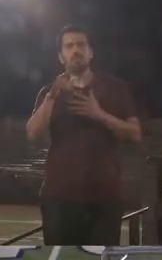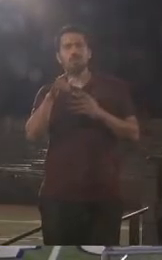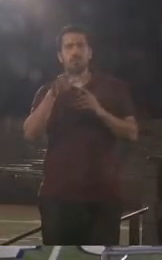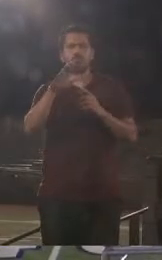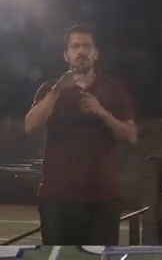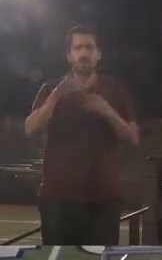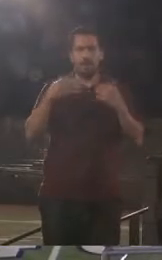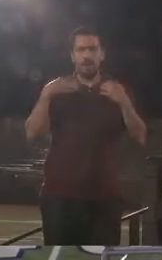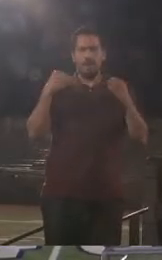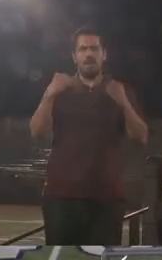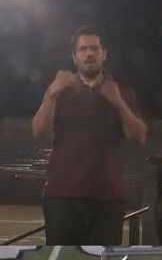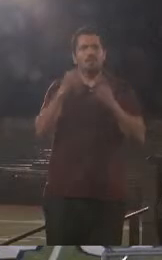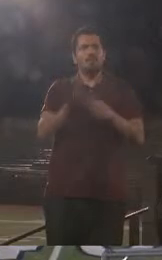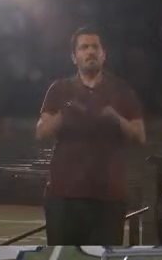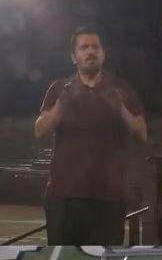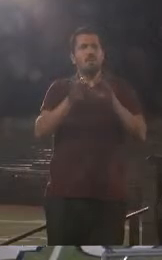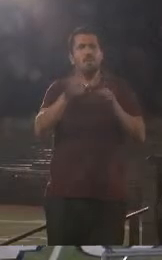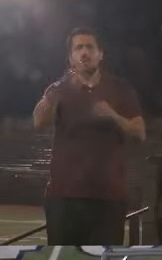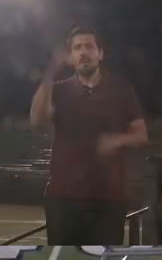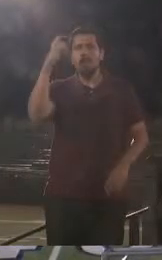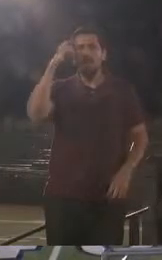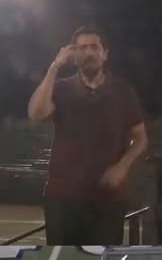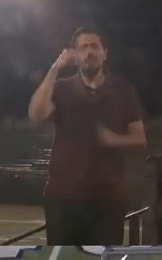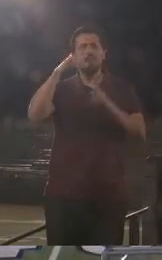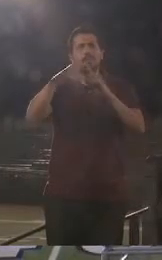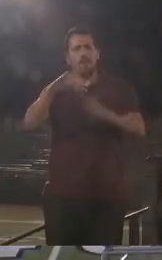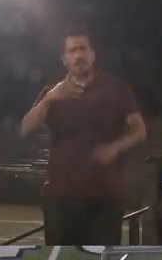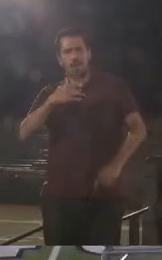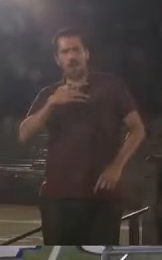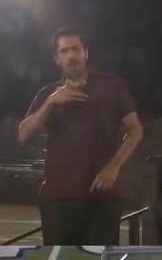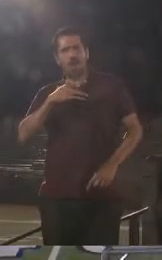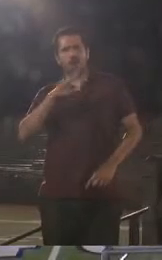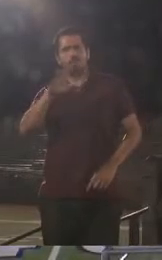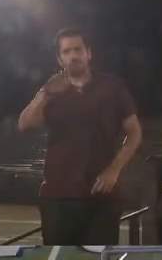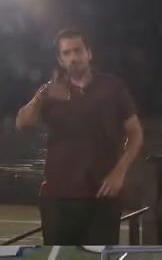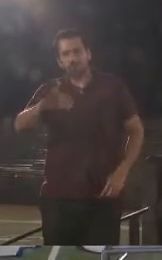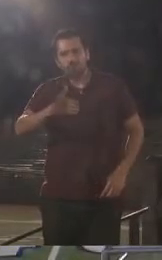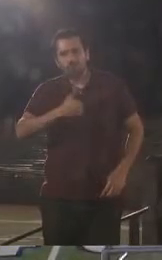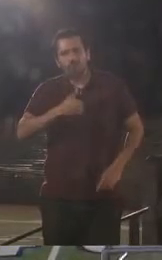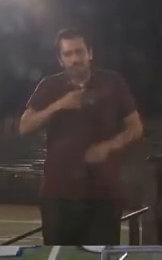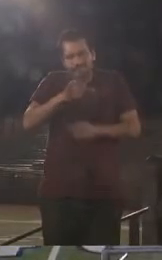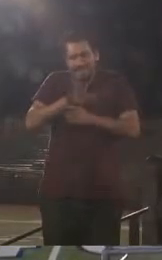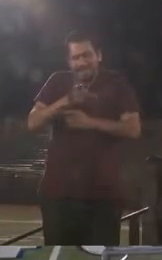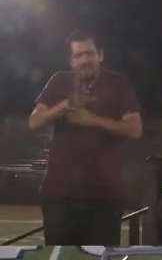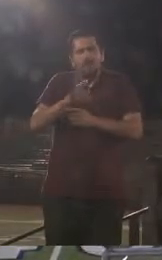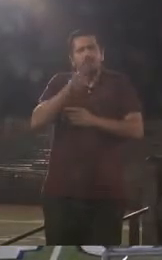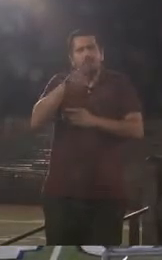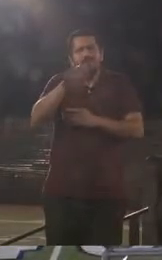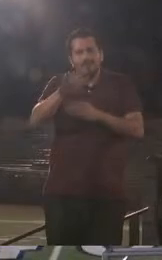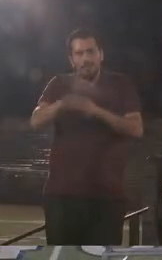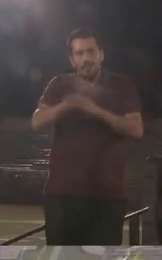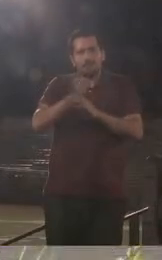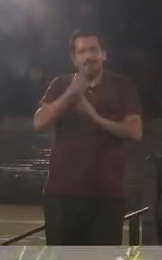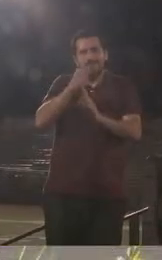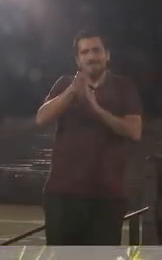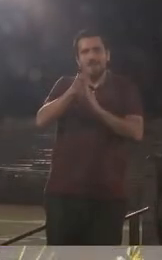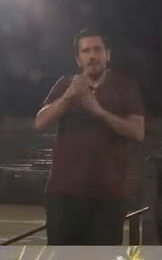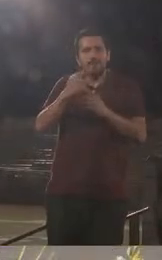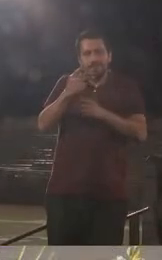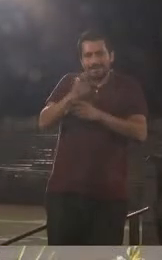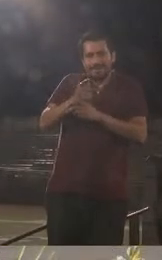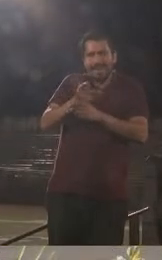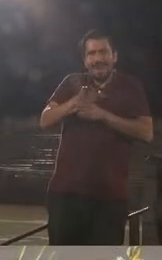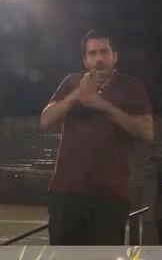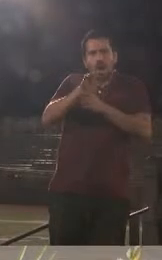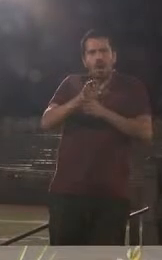Nurture not just your minds, but your hearts and your souls. Take the time to practice self-care.